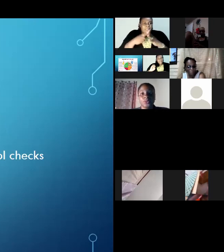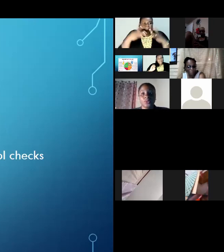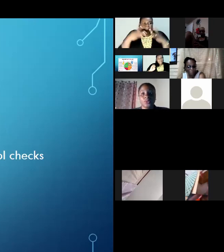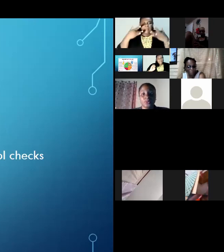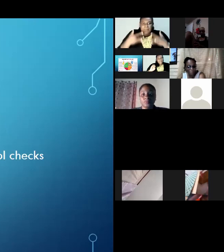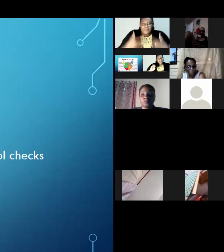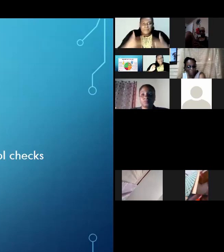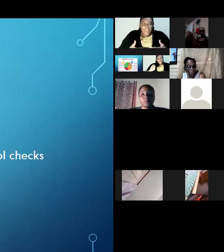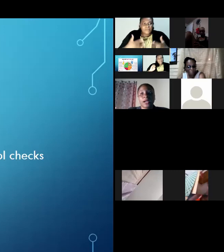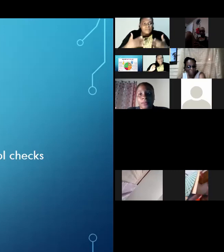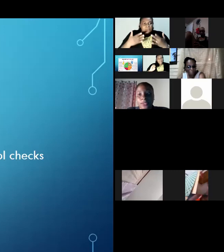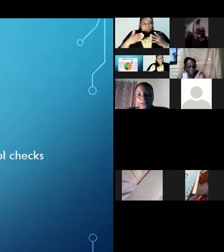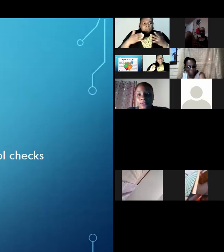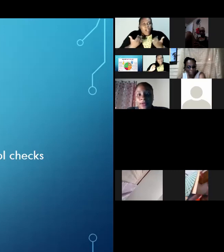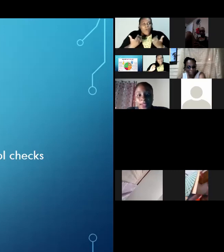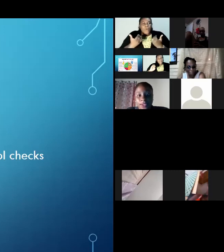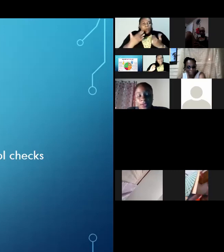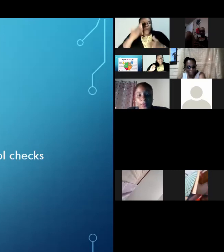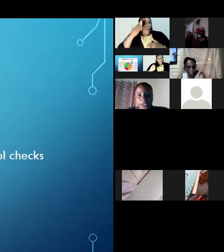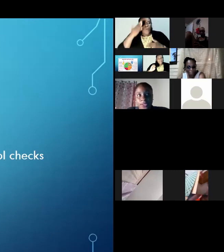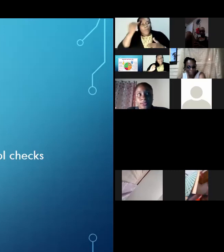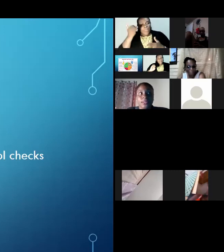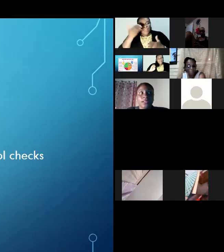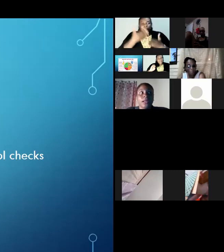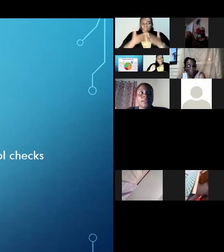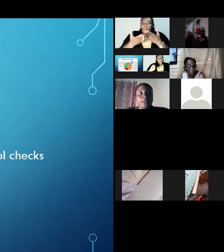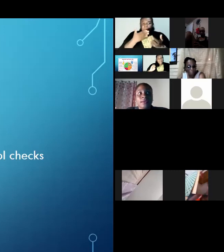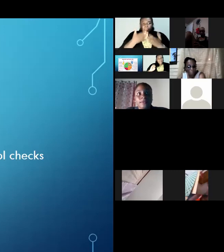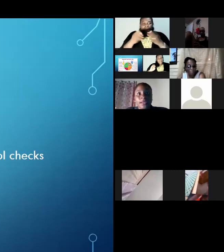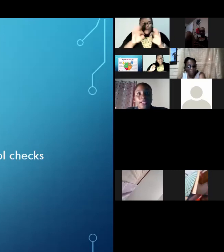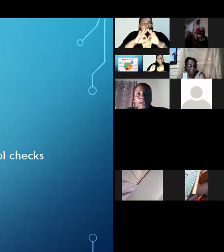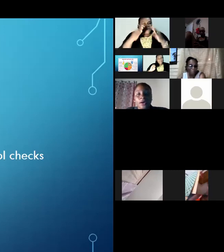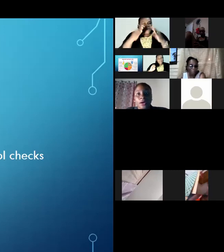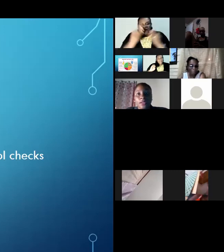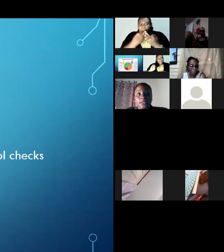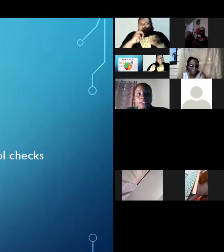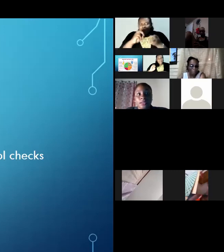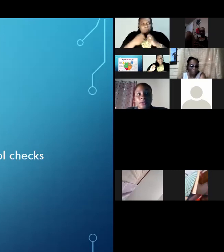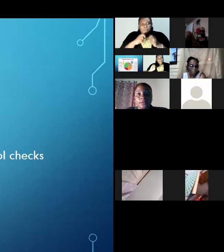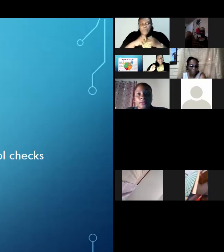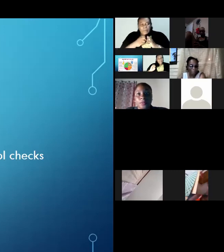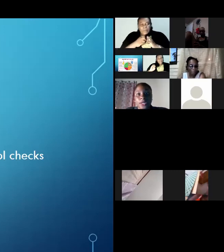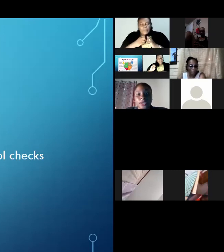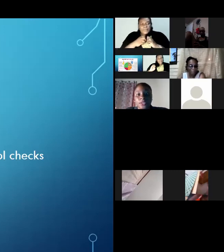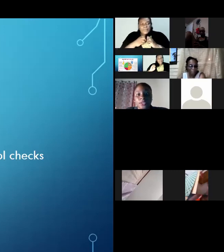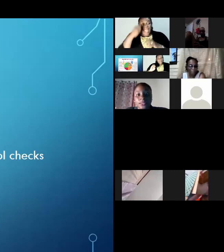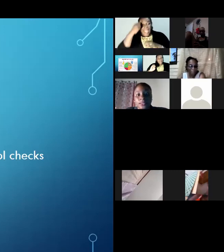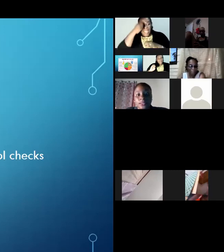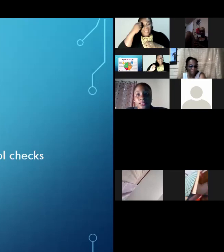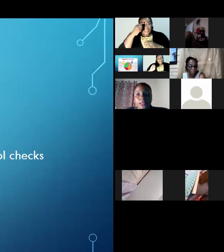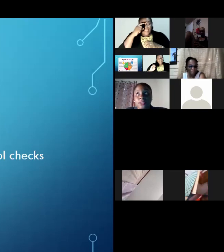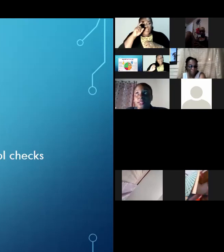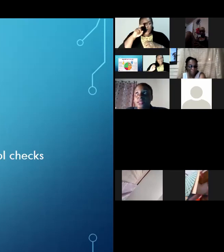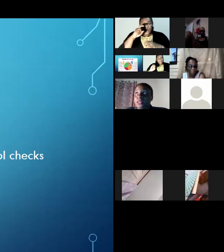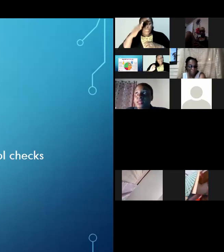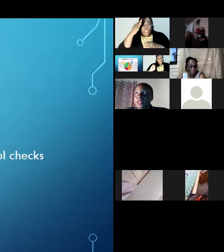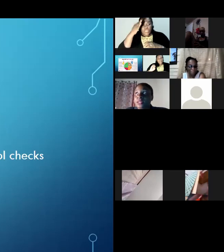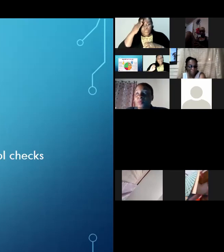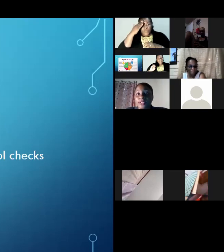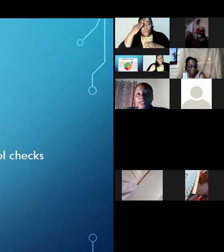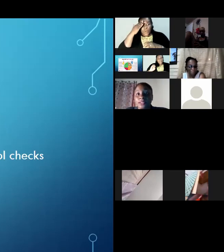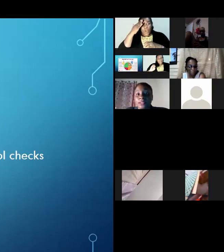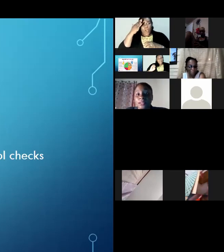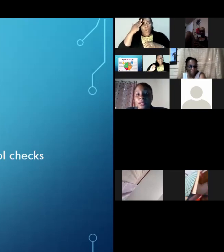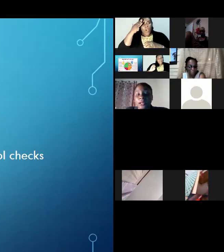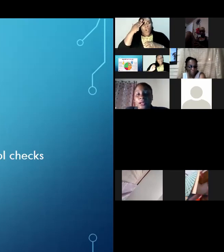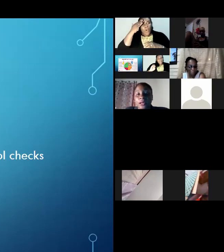to perhaps a family history of depression? I think finding the cause of depression is